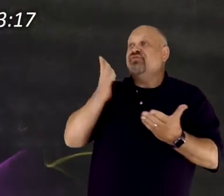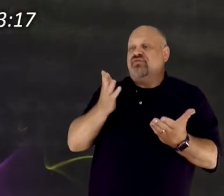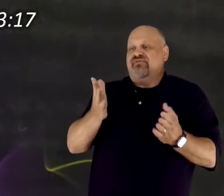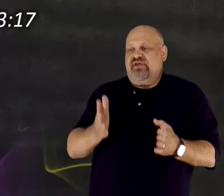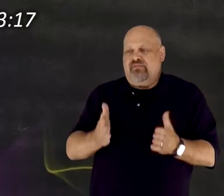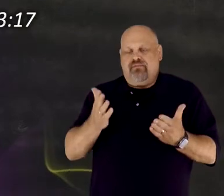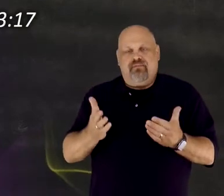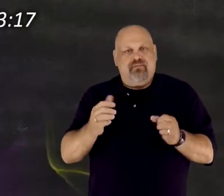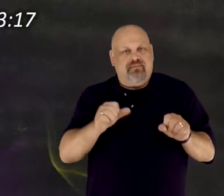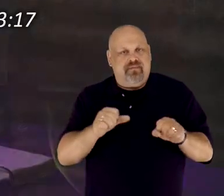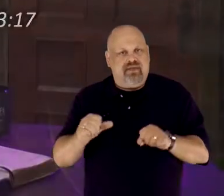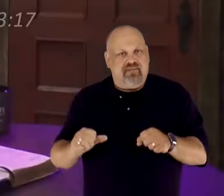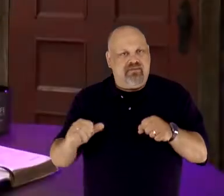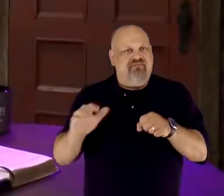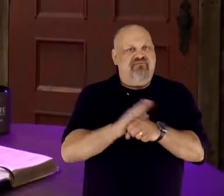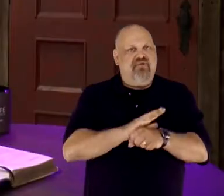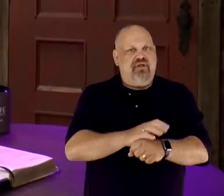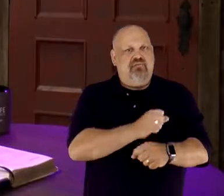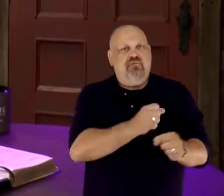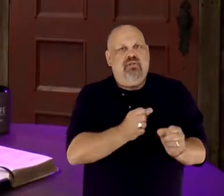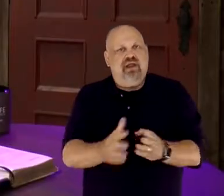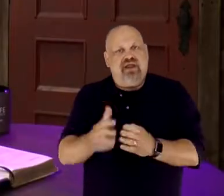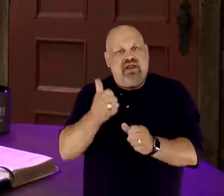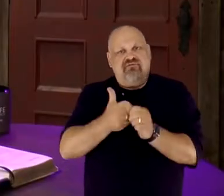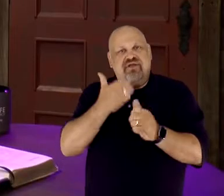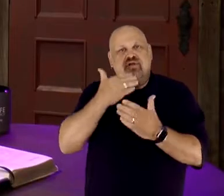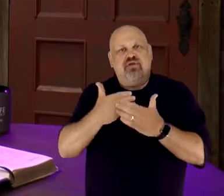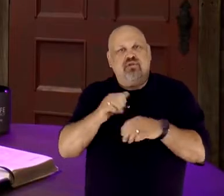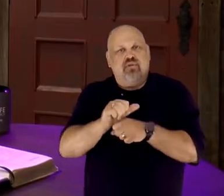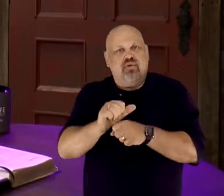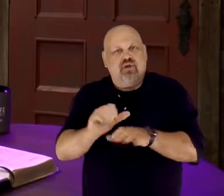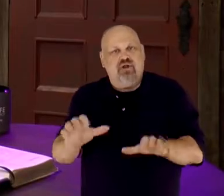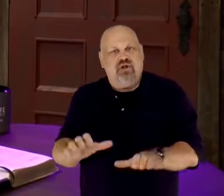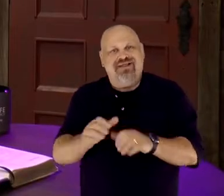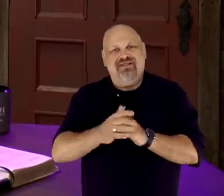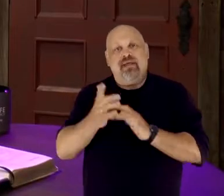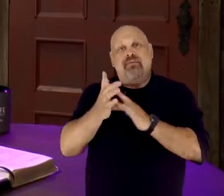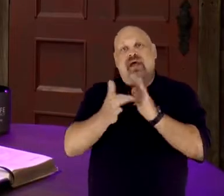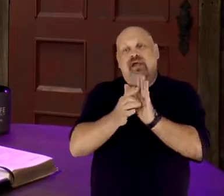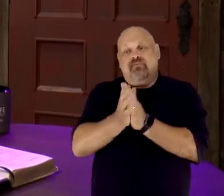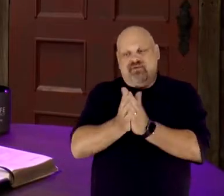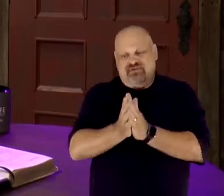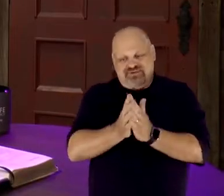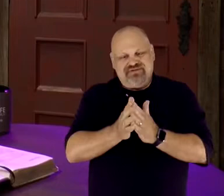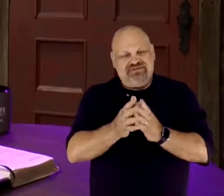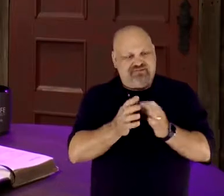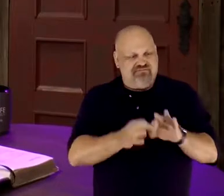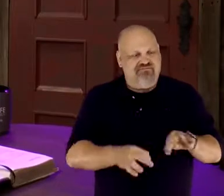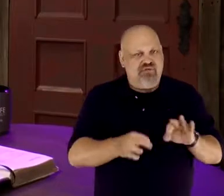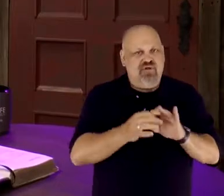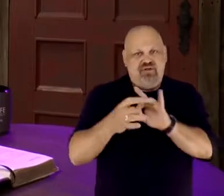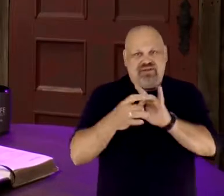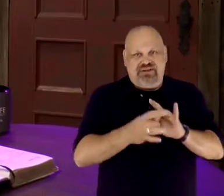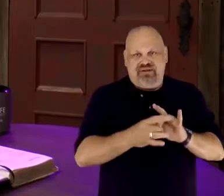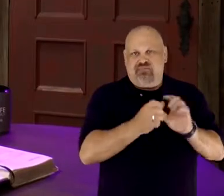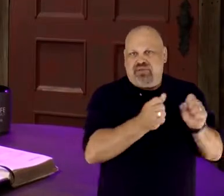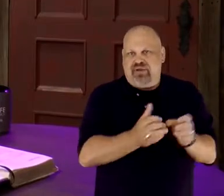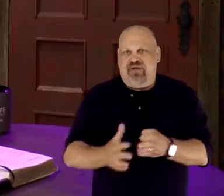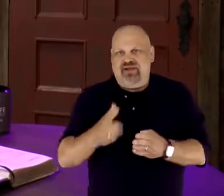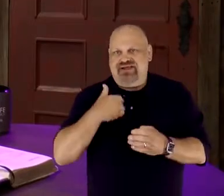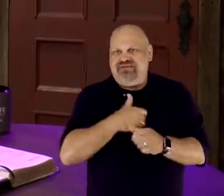equipped for every good work. The Bible is relevant to equip us for every good work, and understanding the